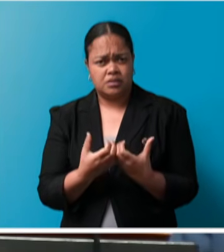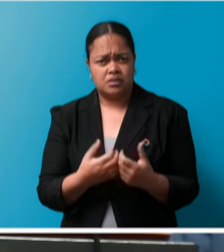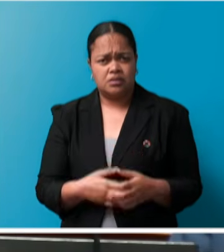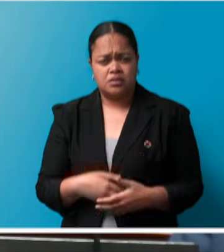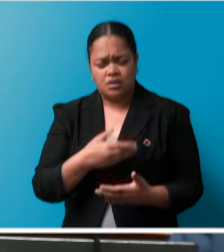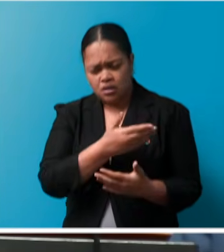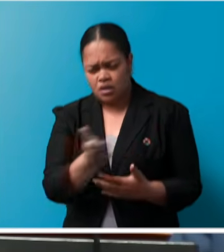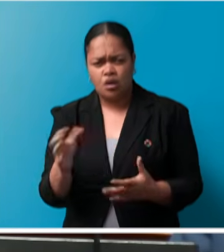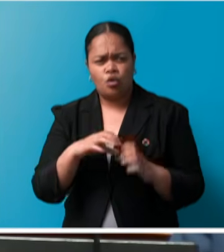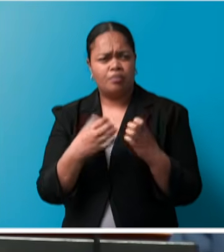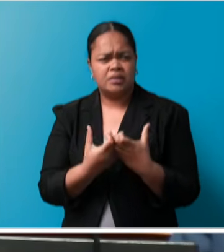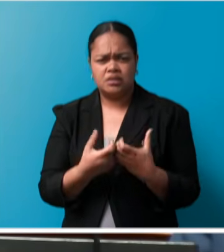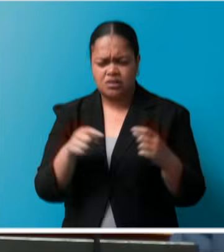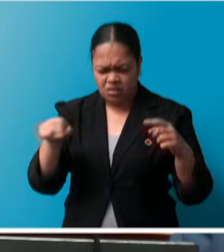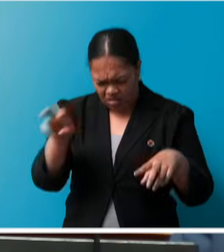were running around Fiji,